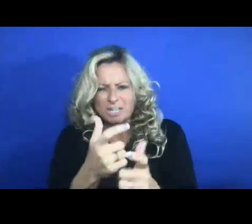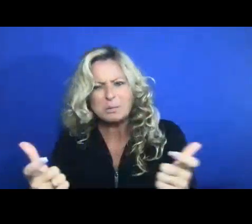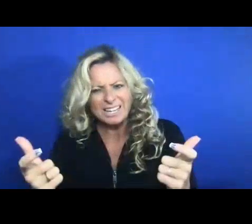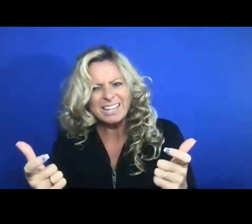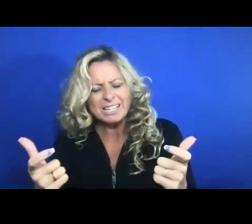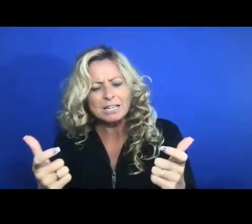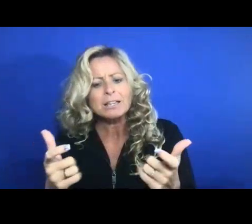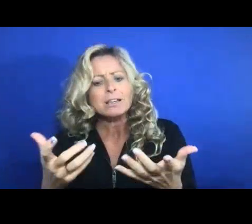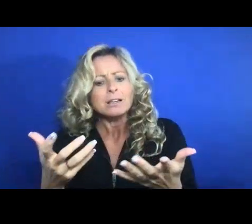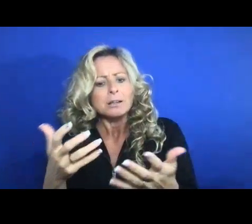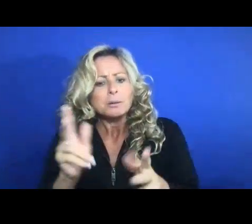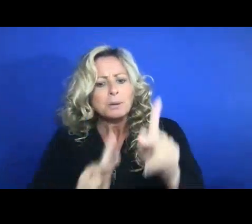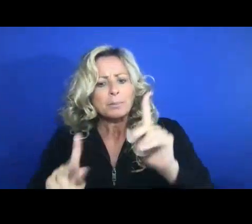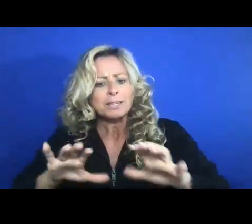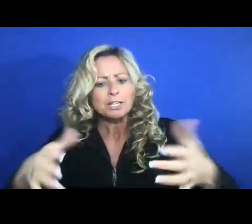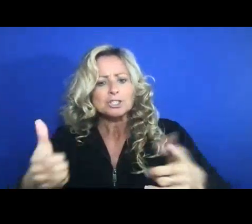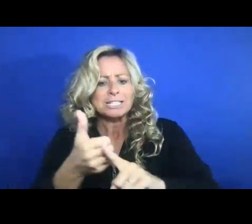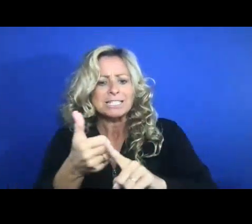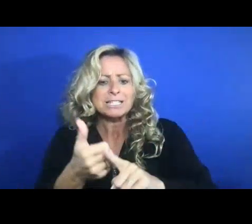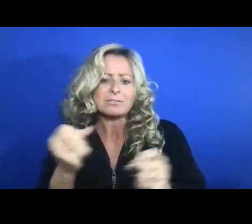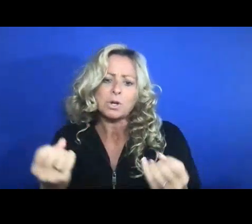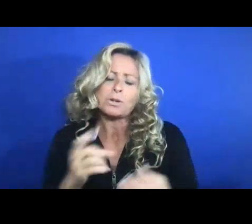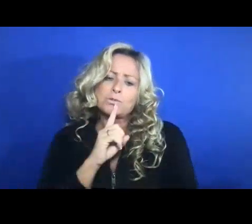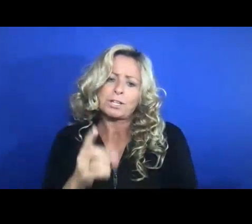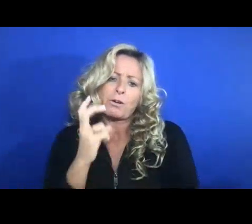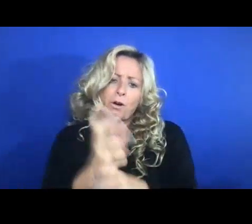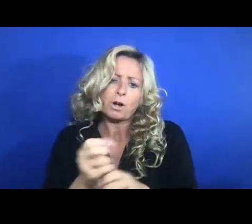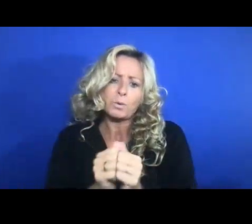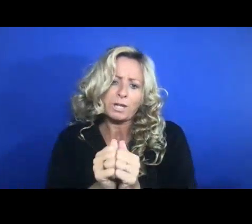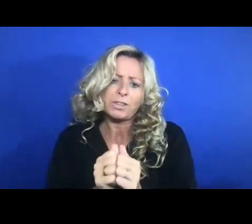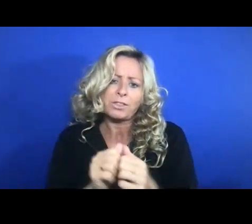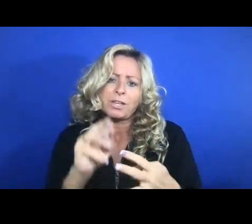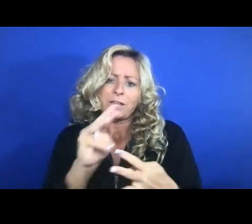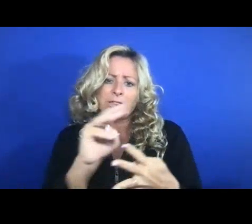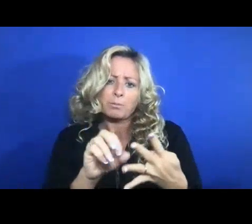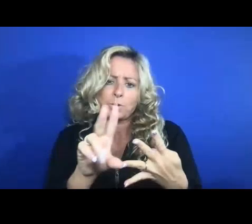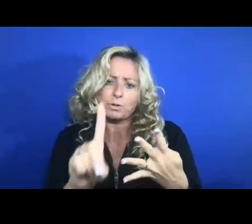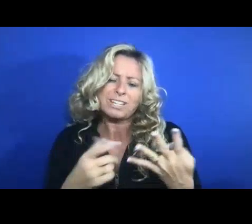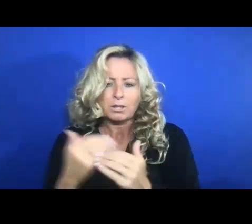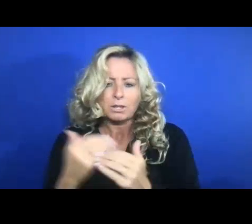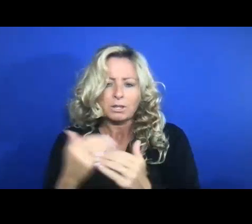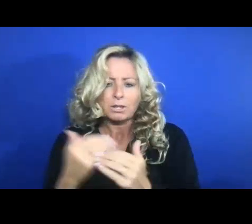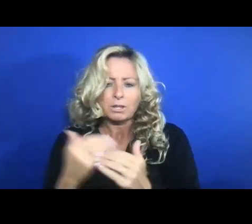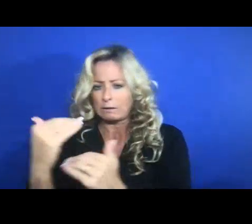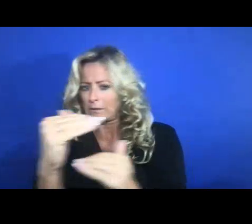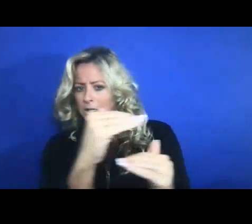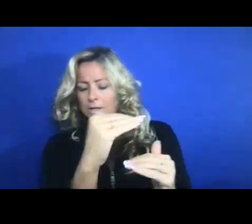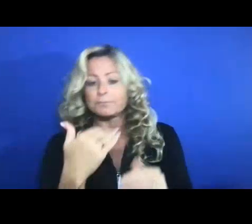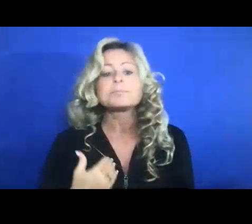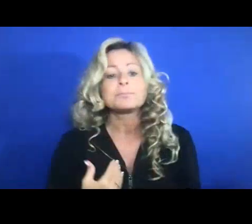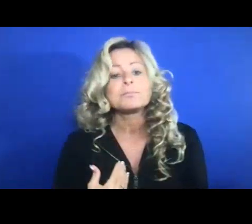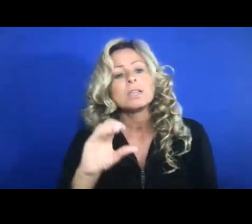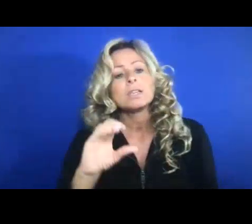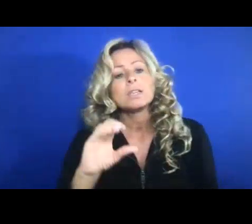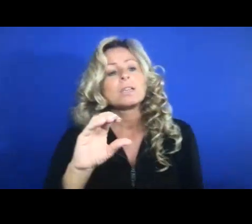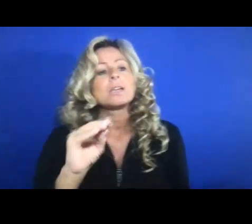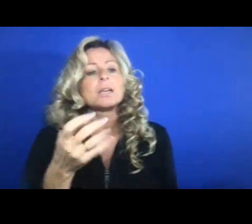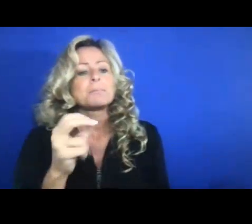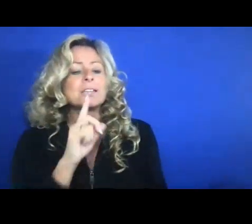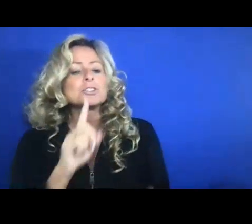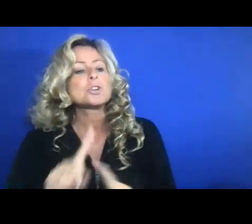vulnerable citizens. Thank you so much, Ashley. So each one of you brings a different